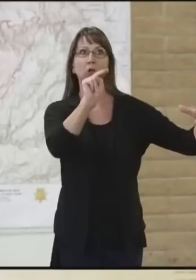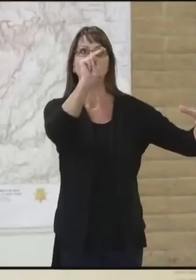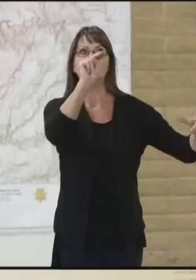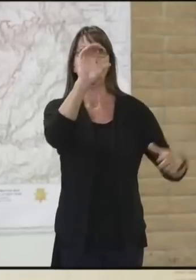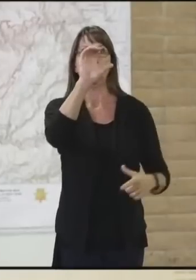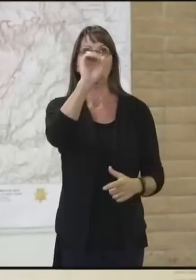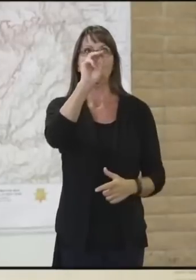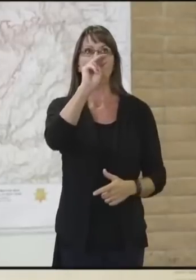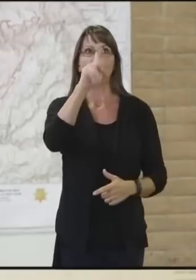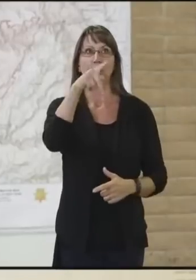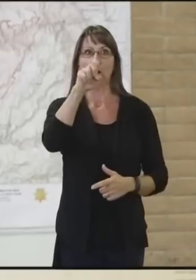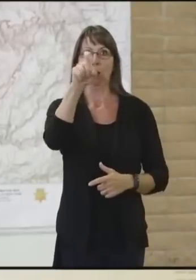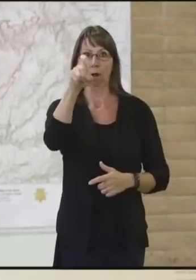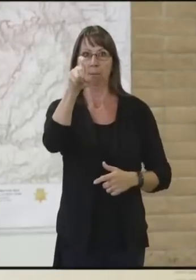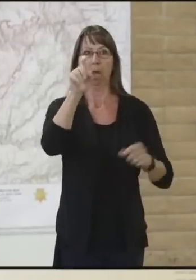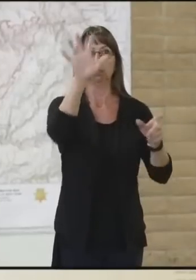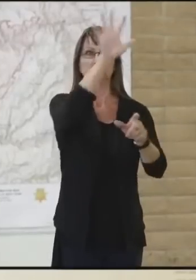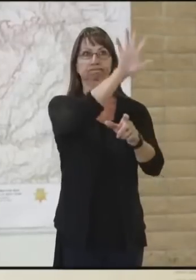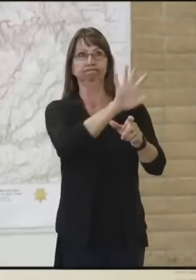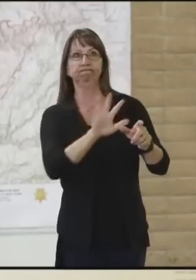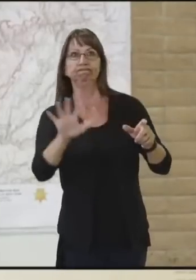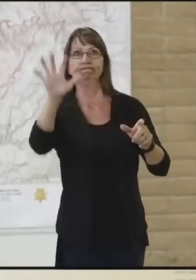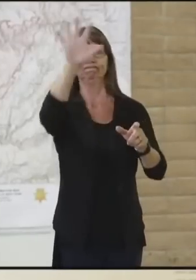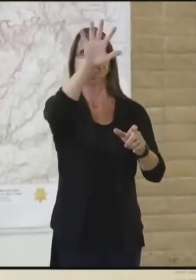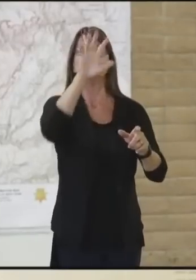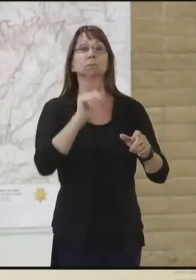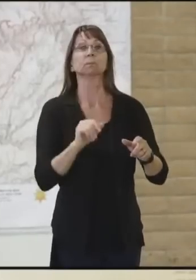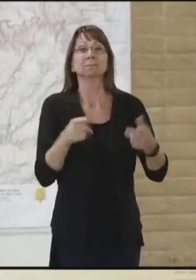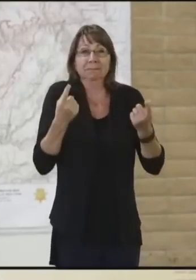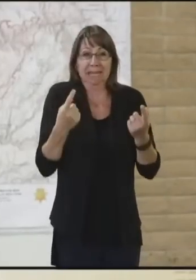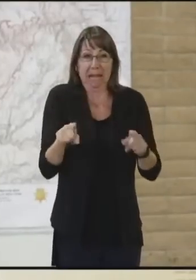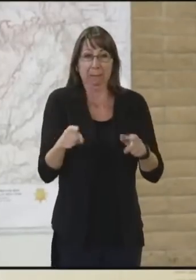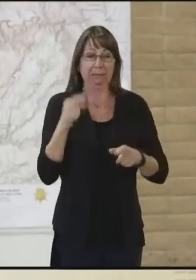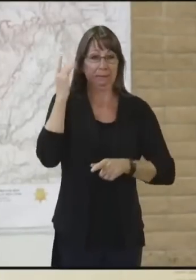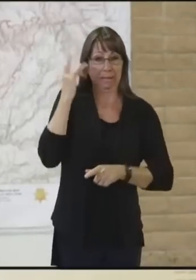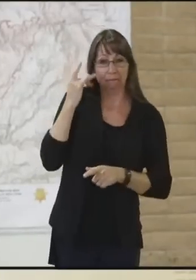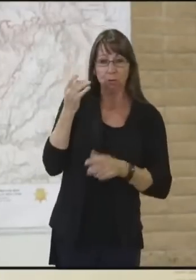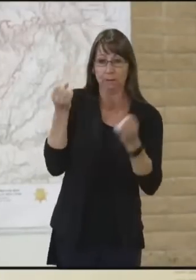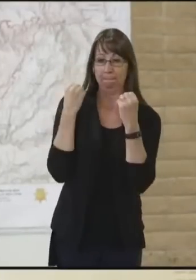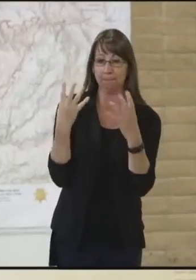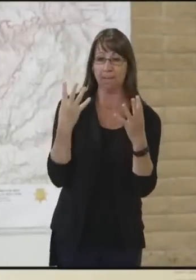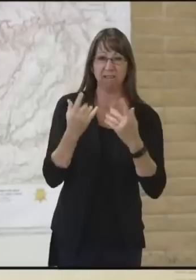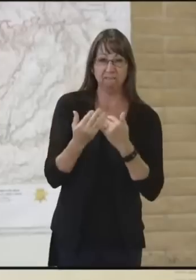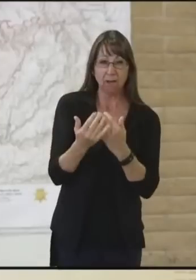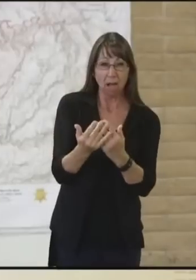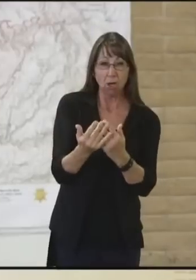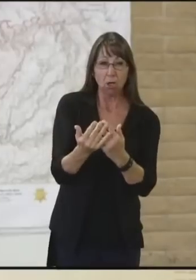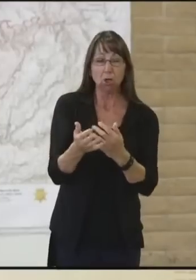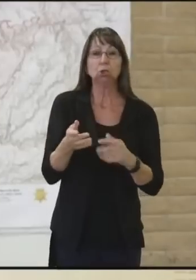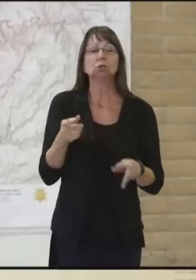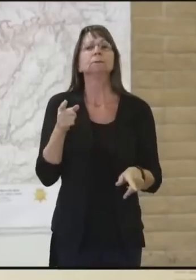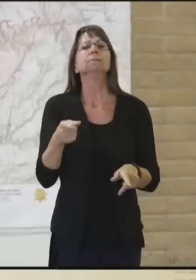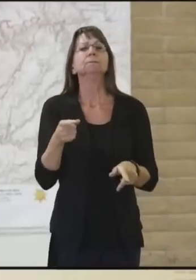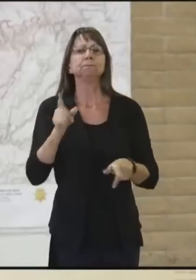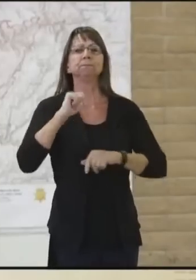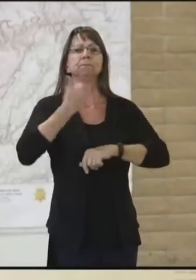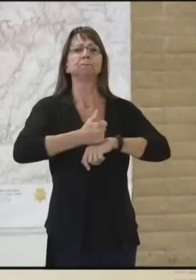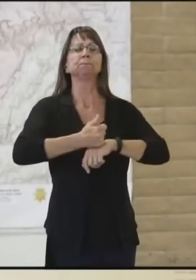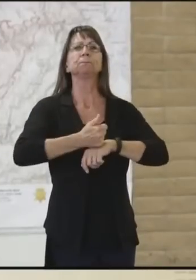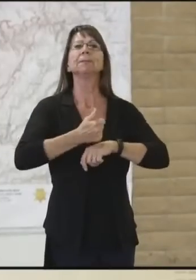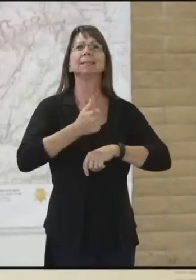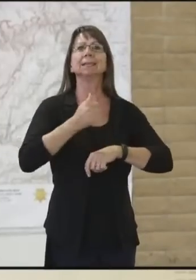bit of history, when there's a lot of fires in the state of California and they assign an incident management team to manage those